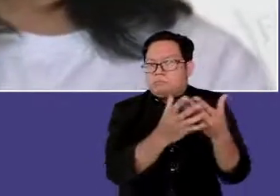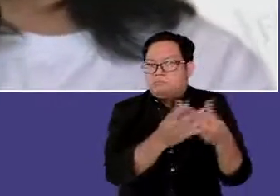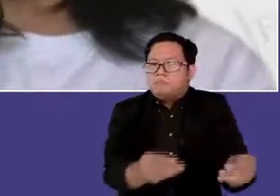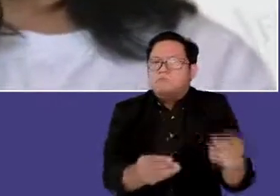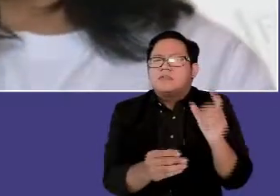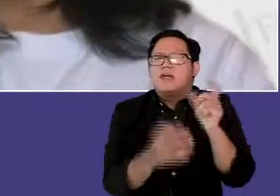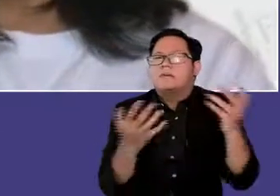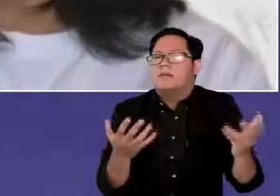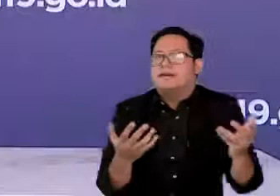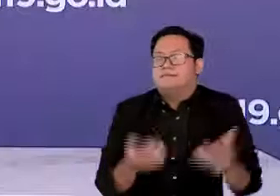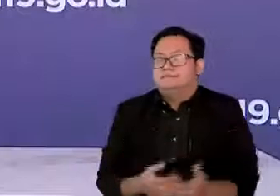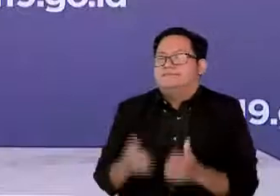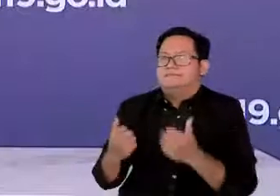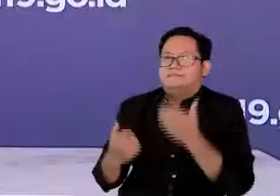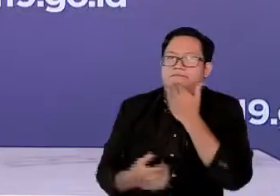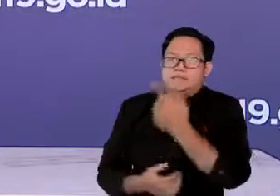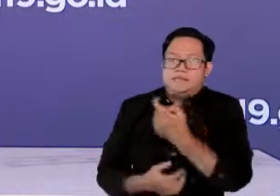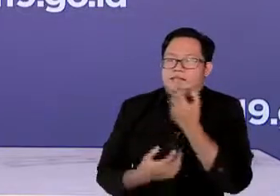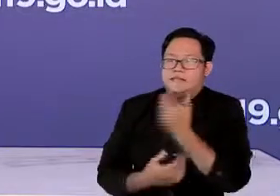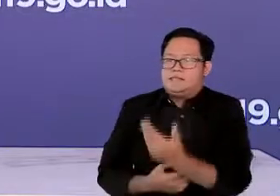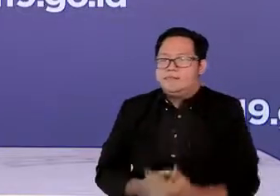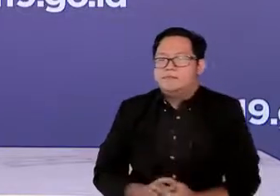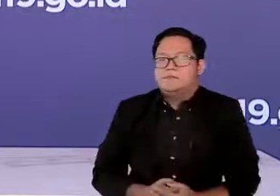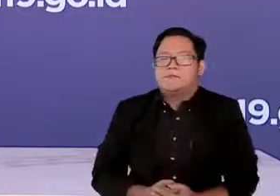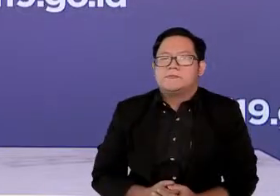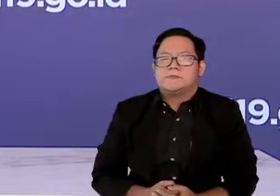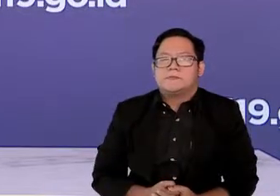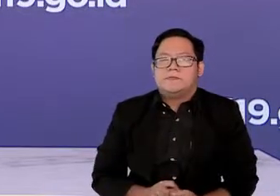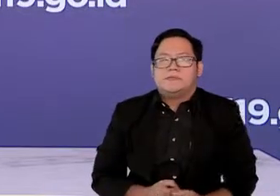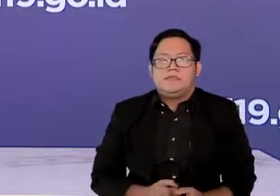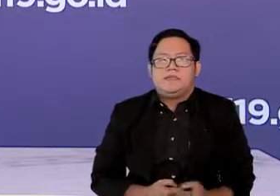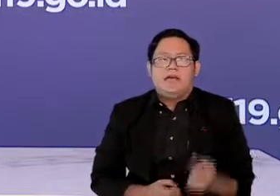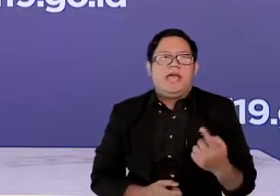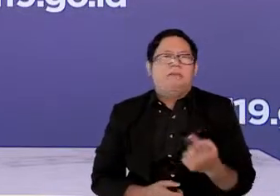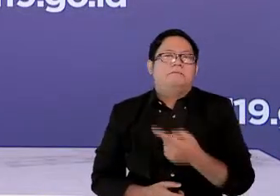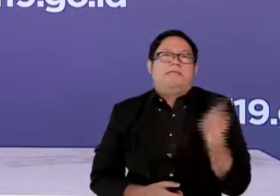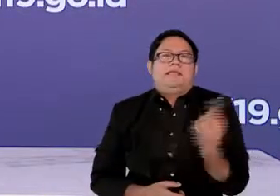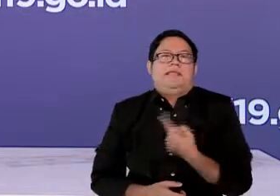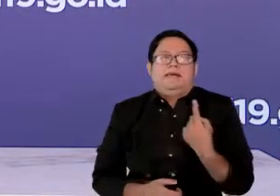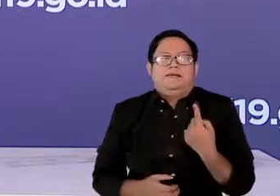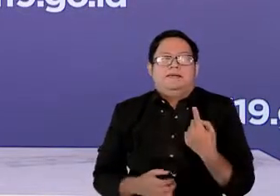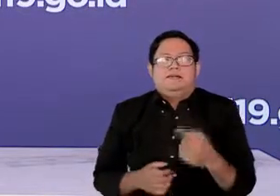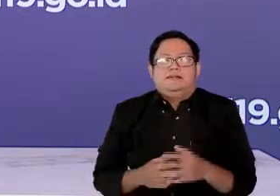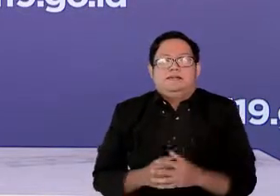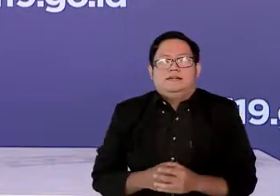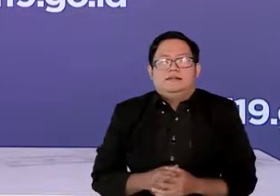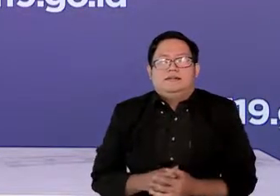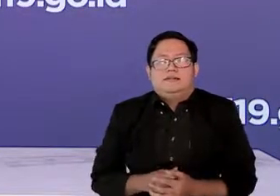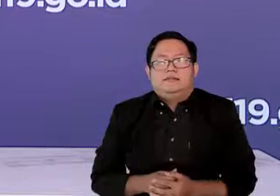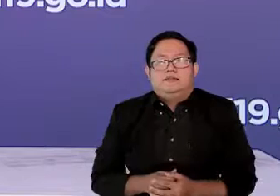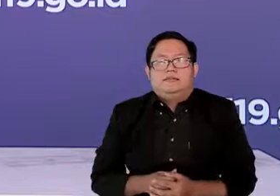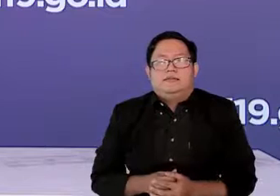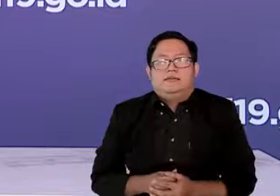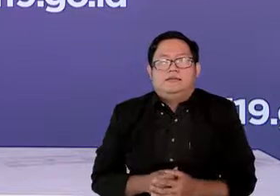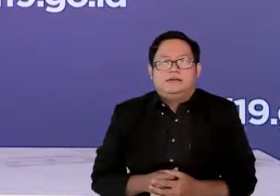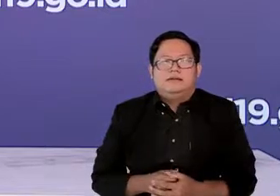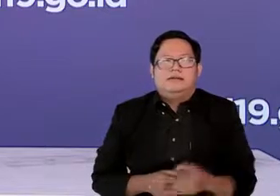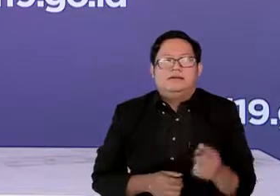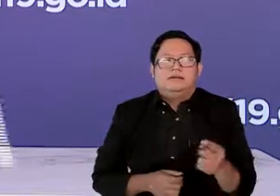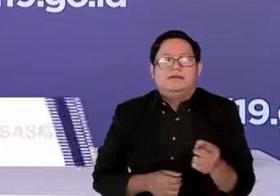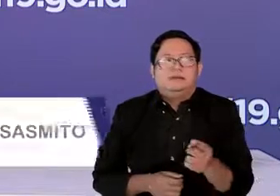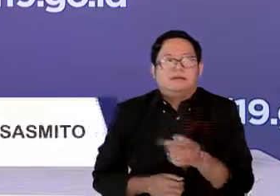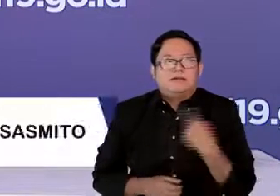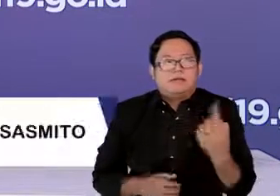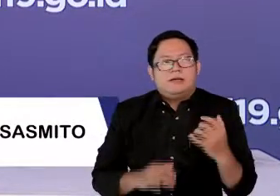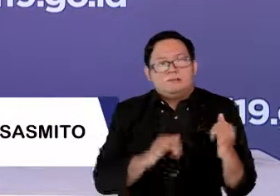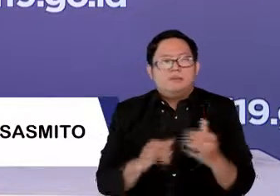you for the appreciations, which we all together can control the wave that